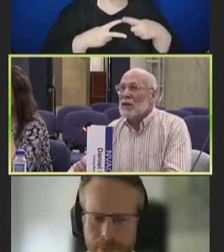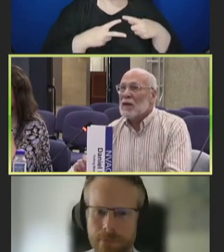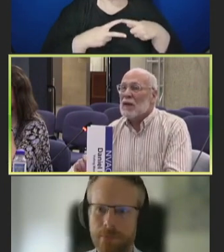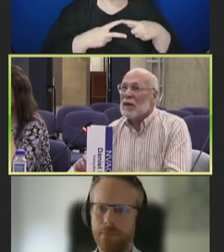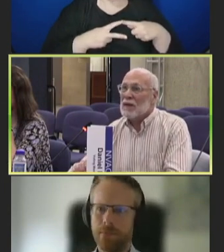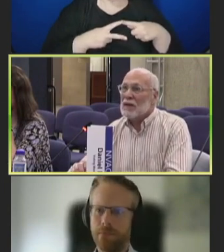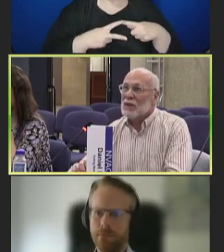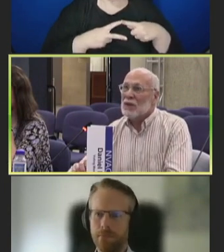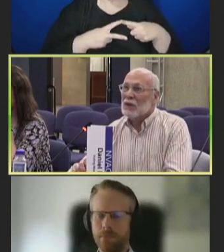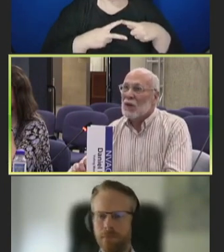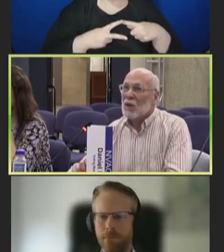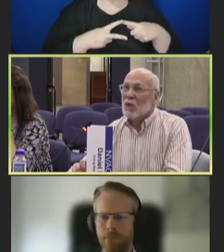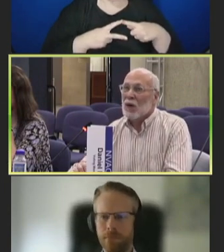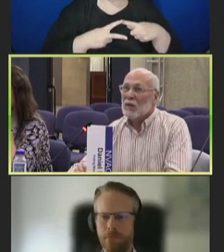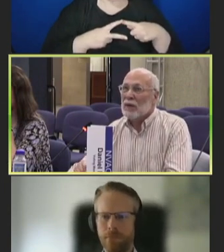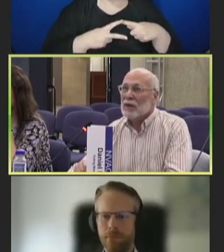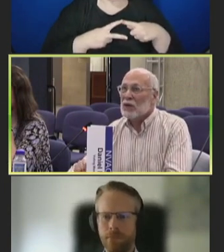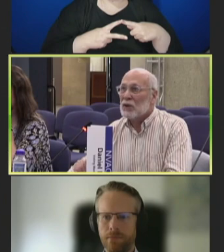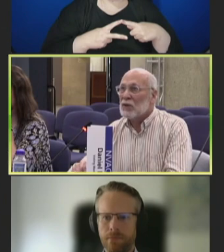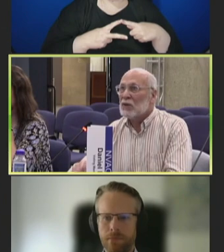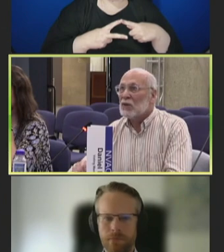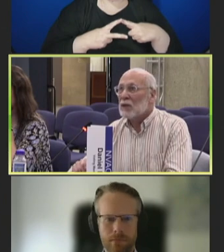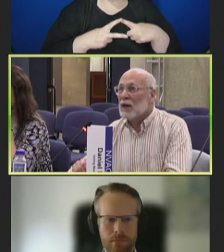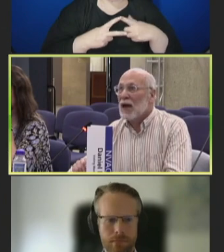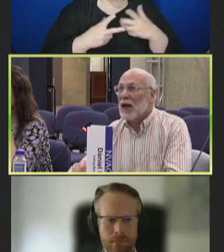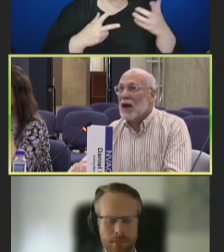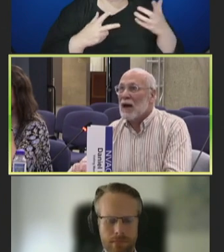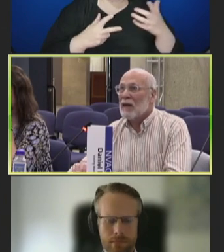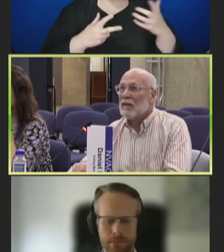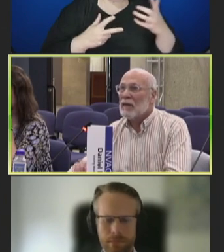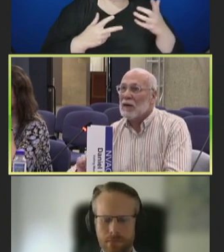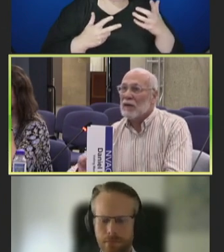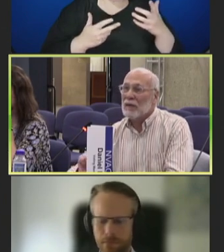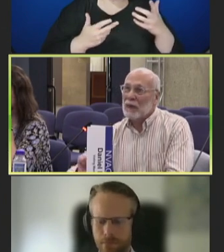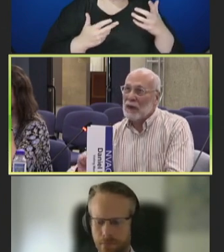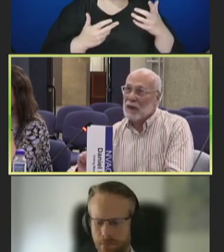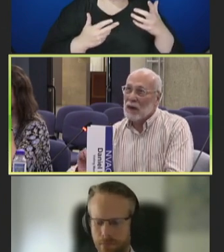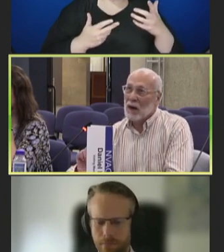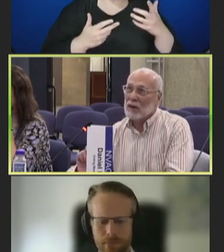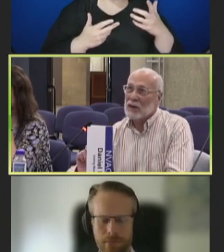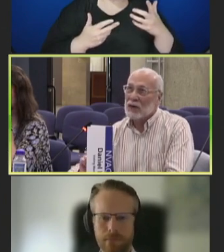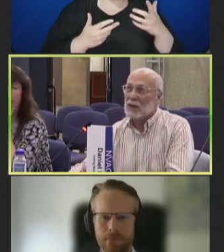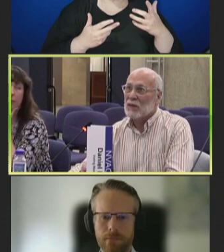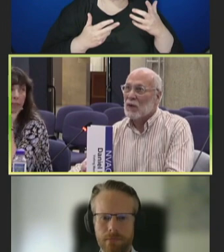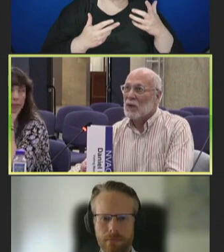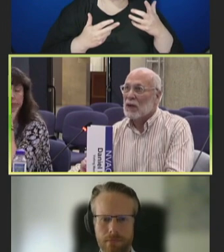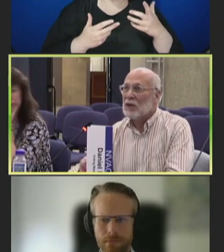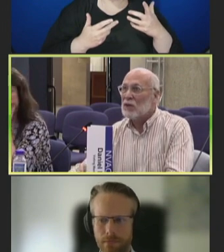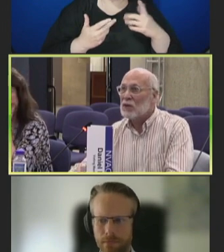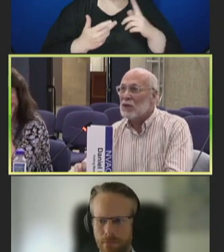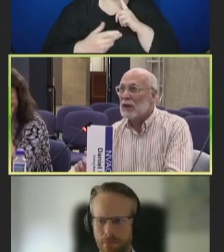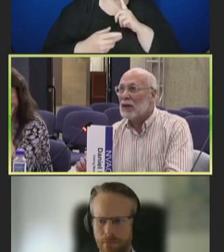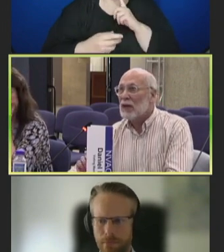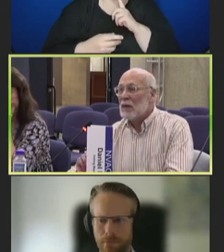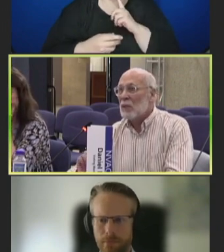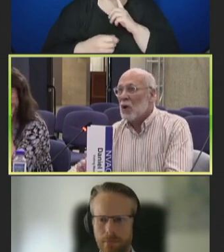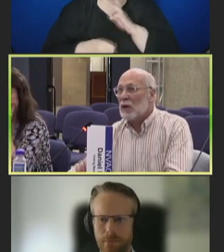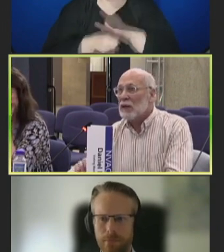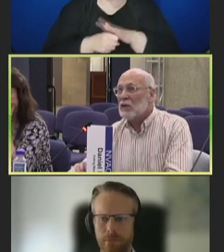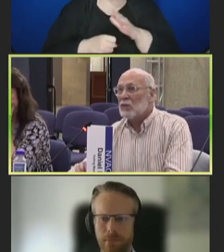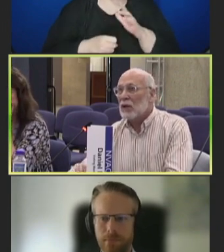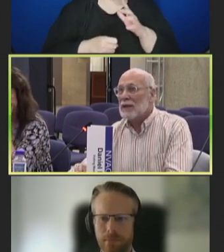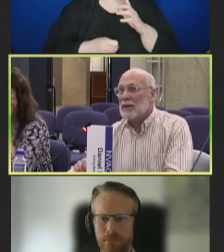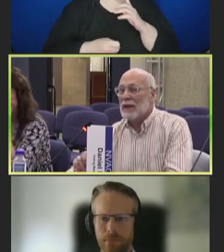one is, what reassurance do we have if we are successful in inducing